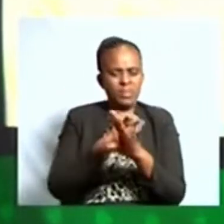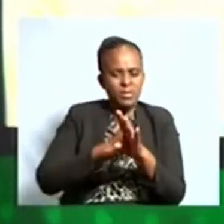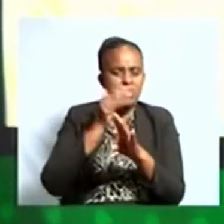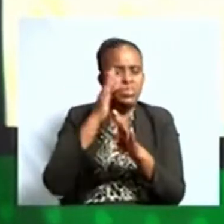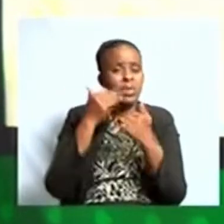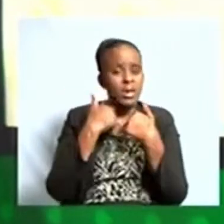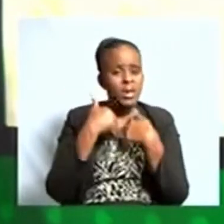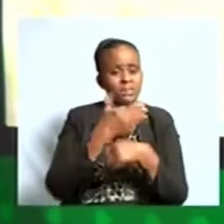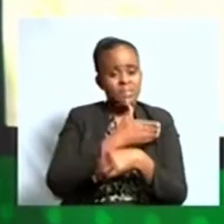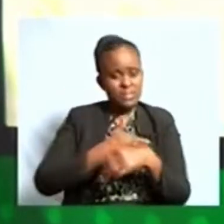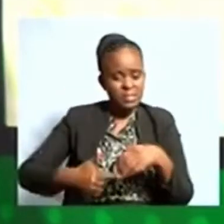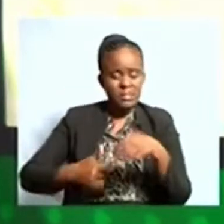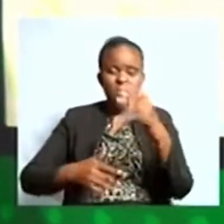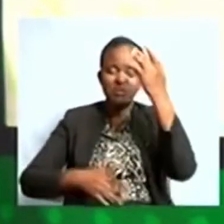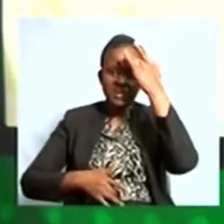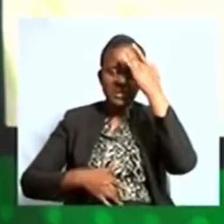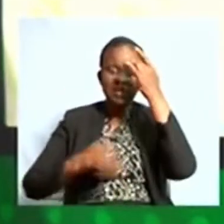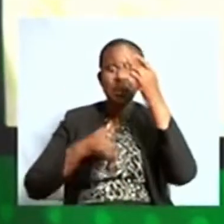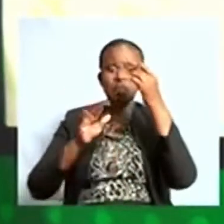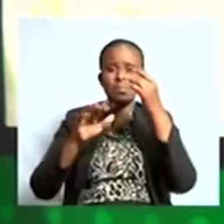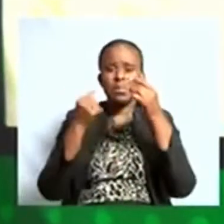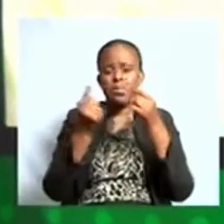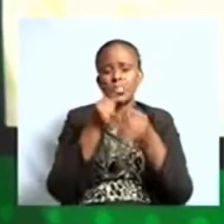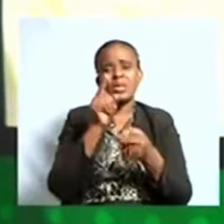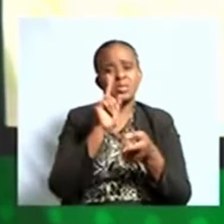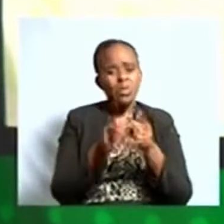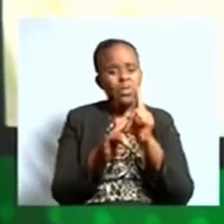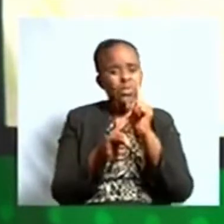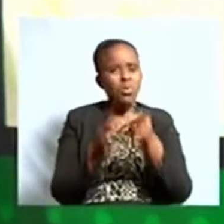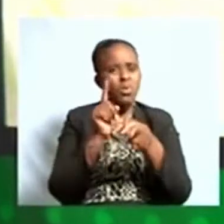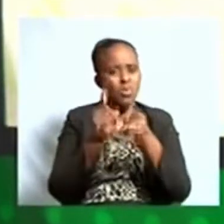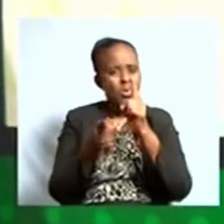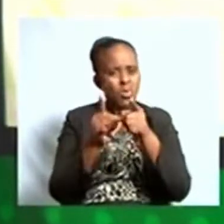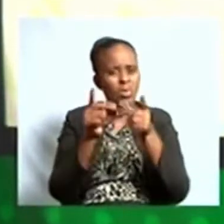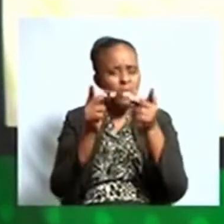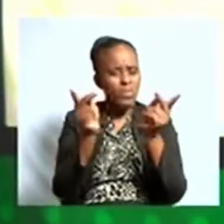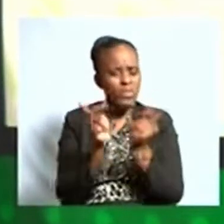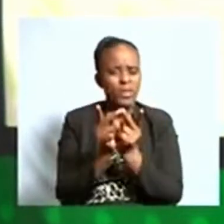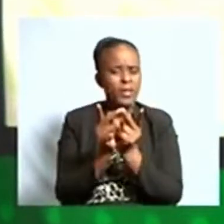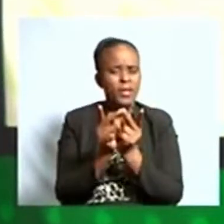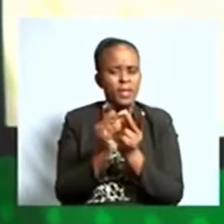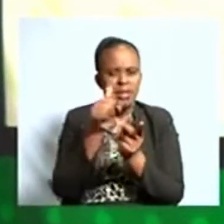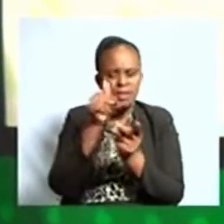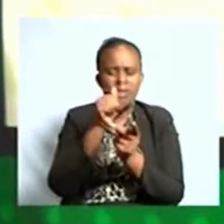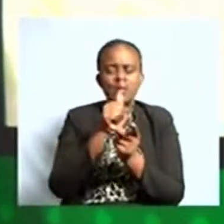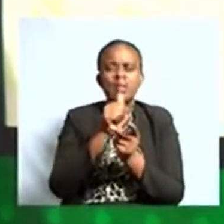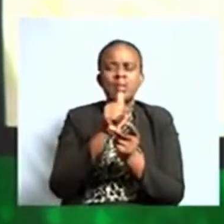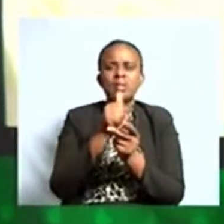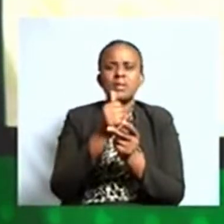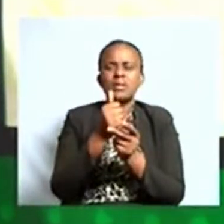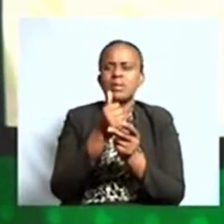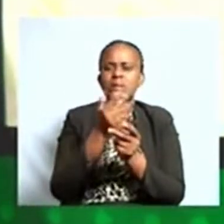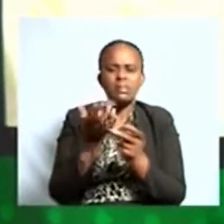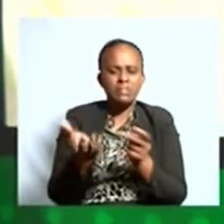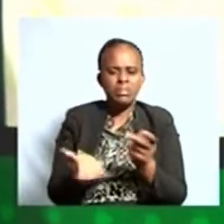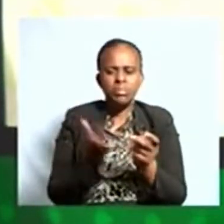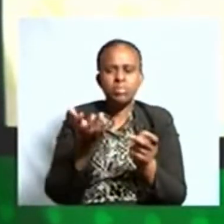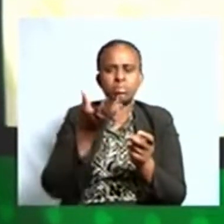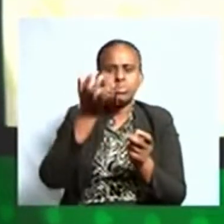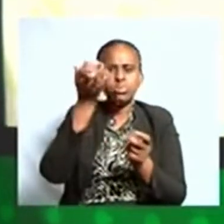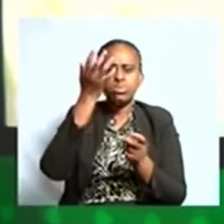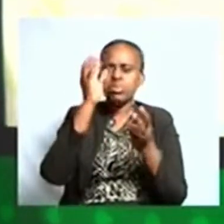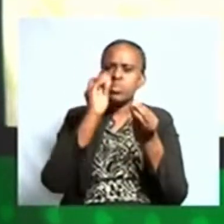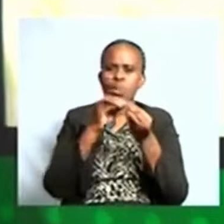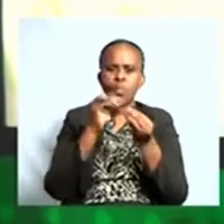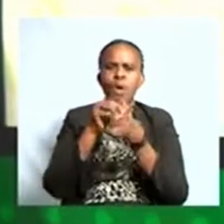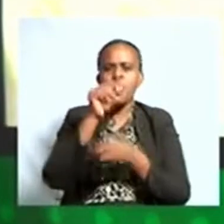have serious diseases there, because just walking around that point, you get so choked with the amount of dust coming